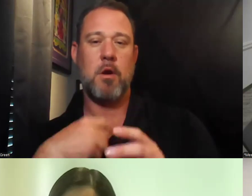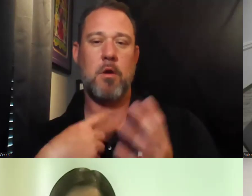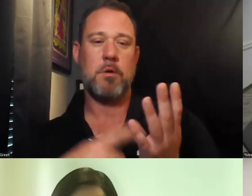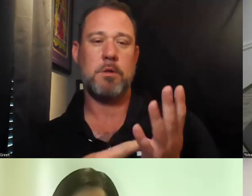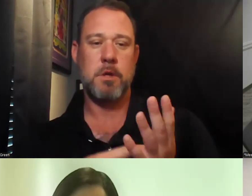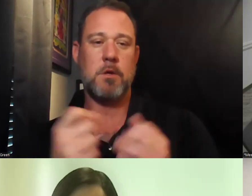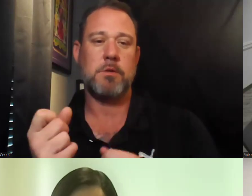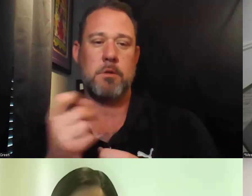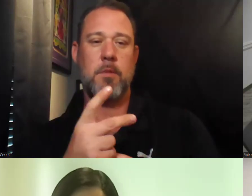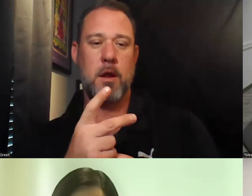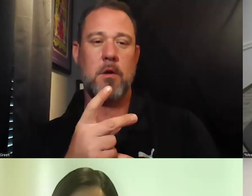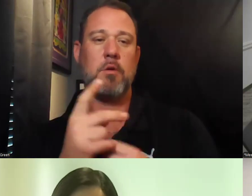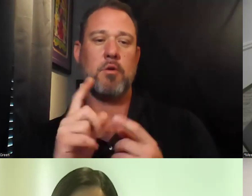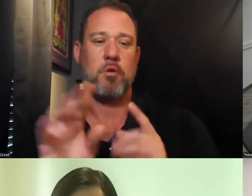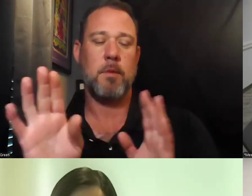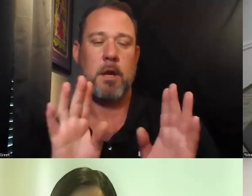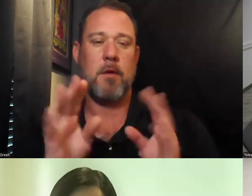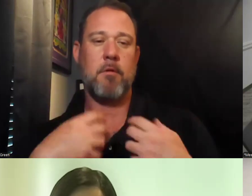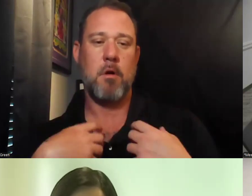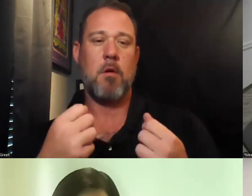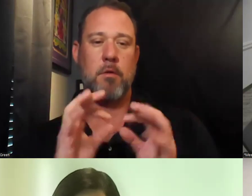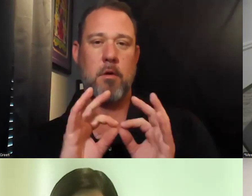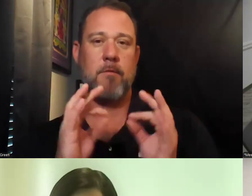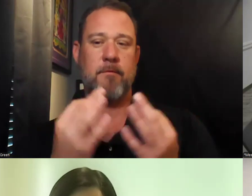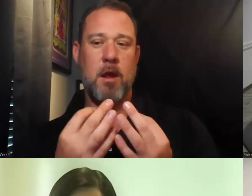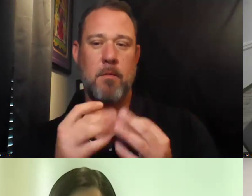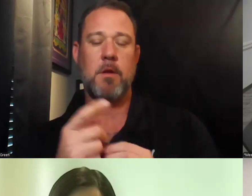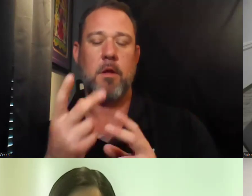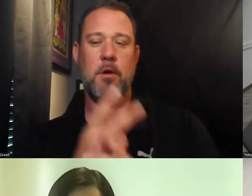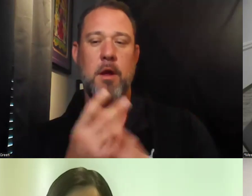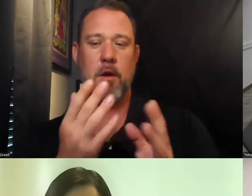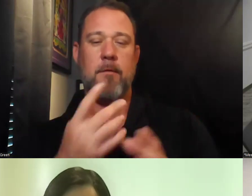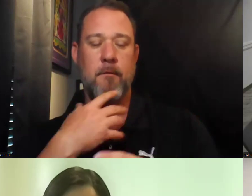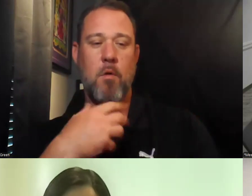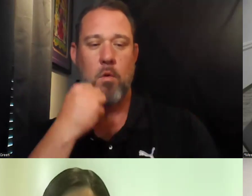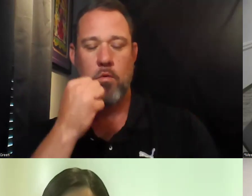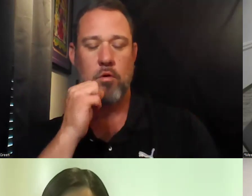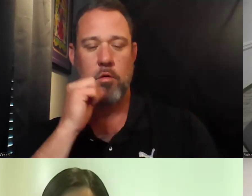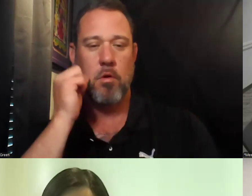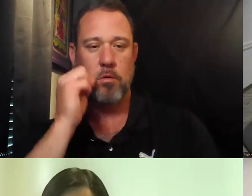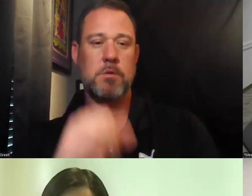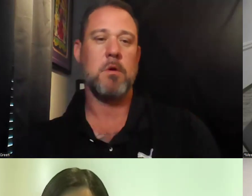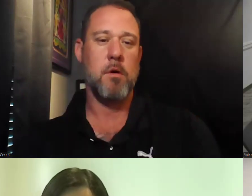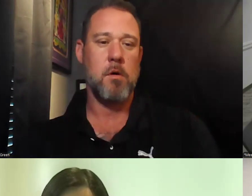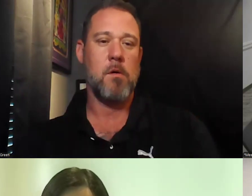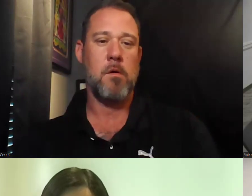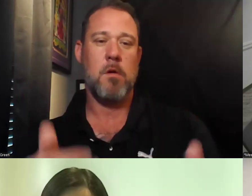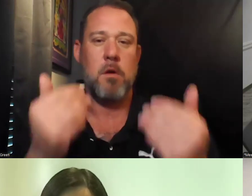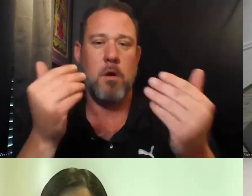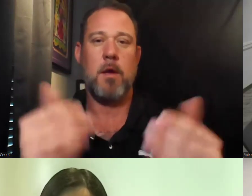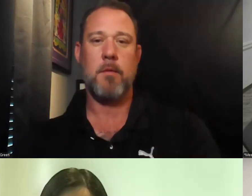discussion back to the effect of behavioral health on families or other caregivers for older adults. Go ahead,